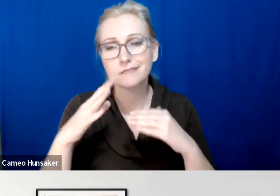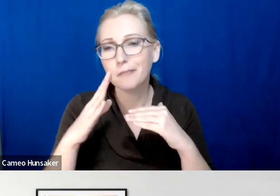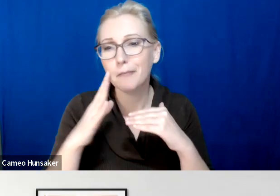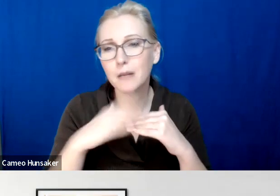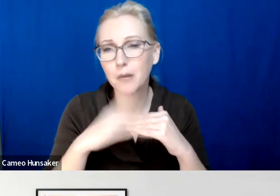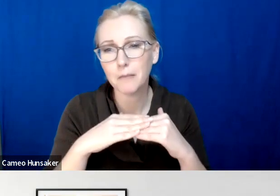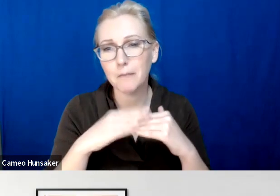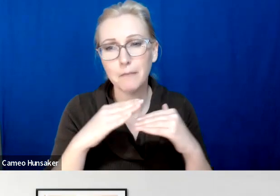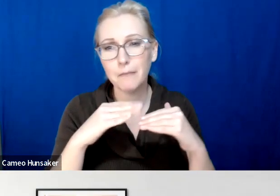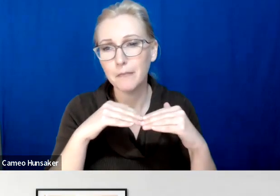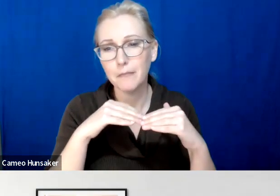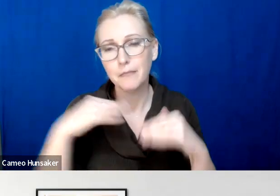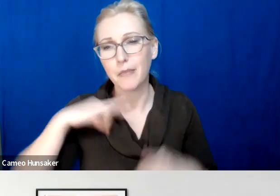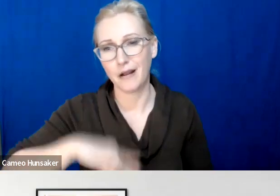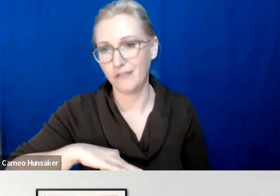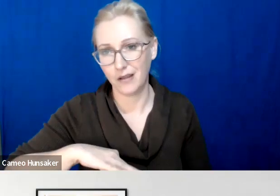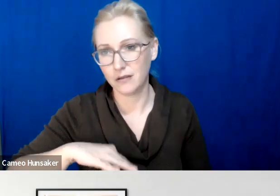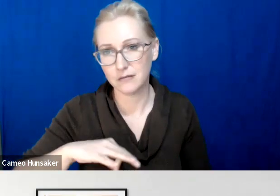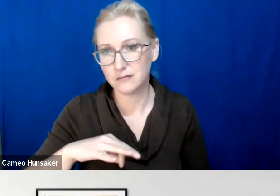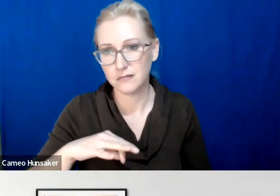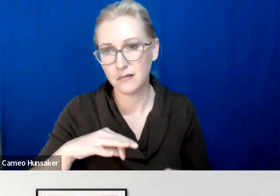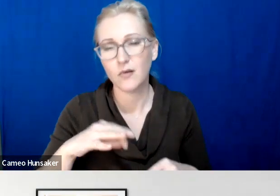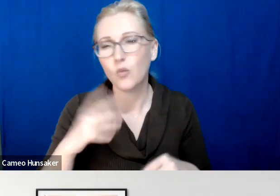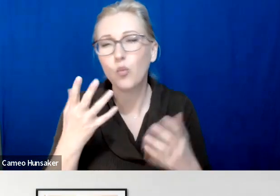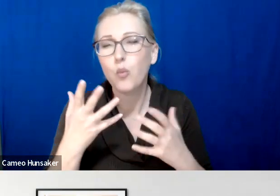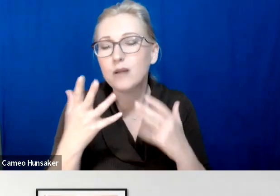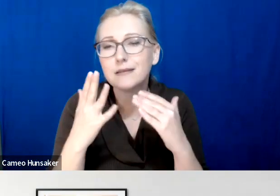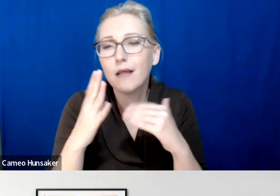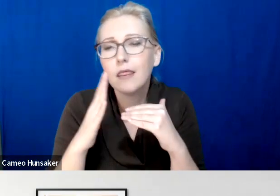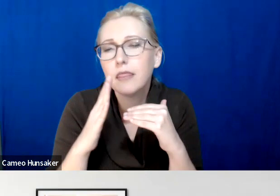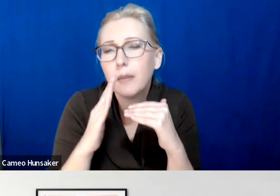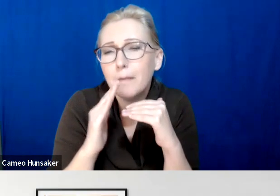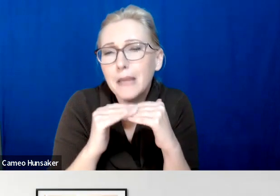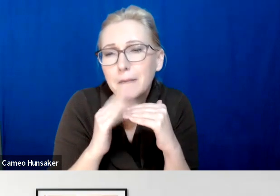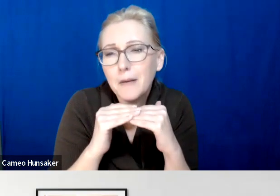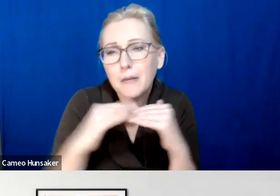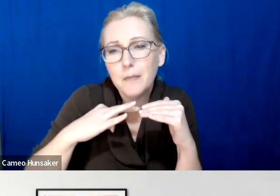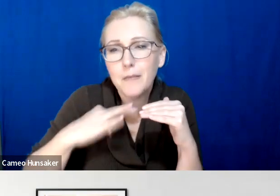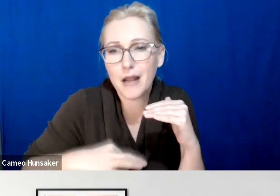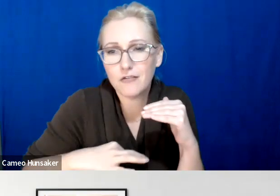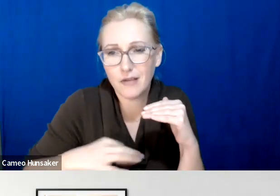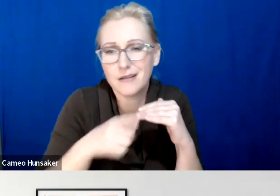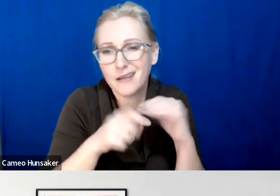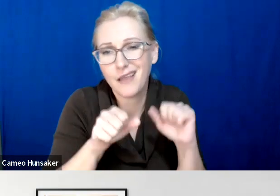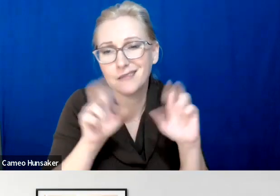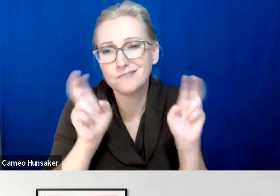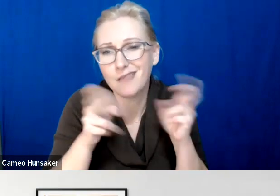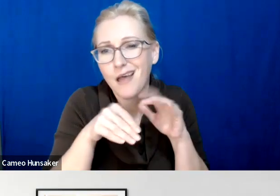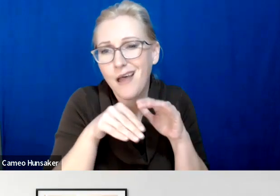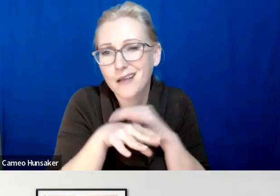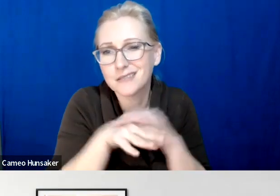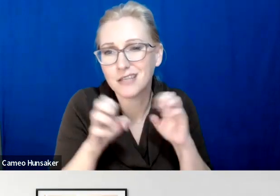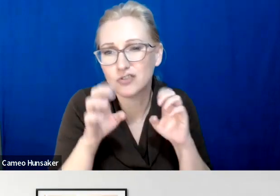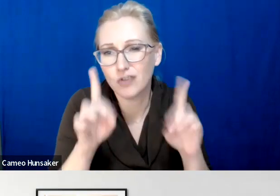essentially means minimum, like the very bare minimum. What's the bare minimum we can give this kid so that they can access an